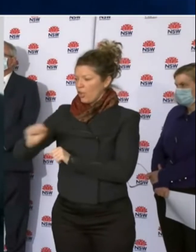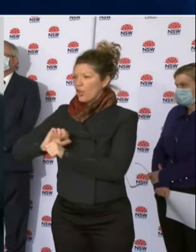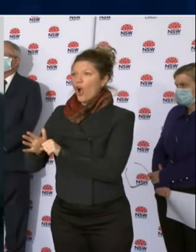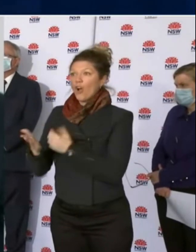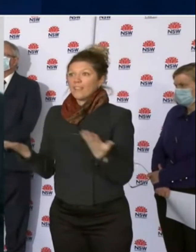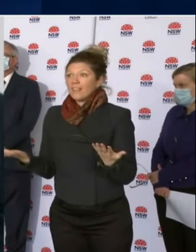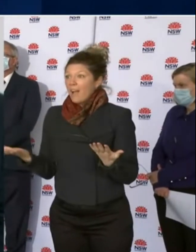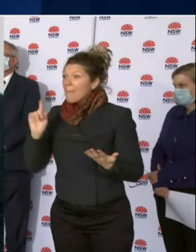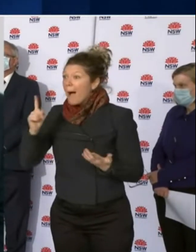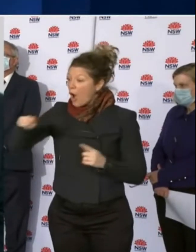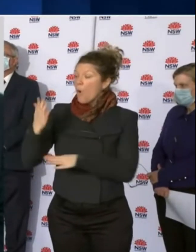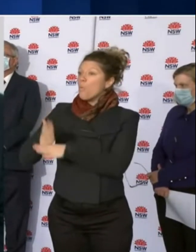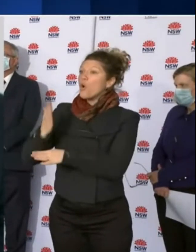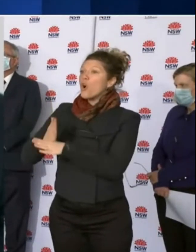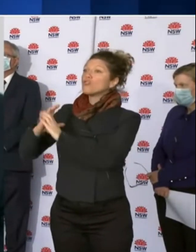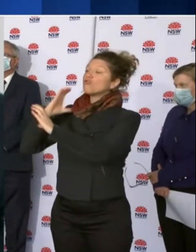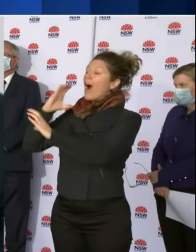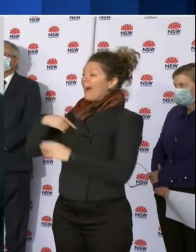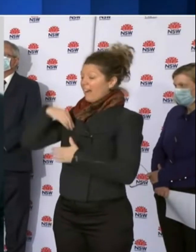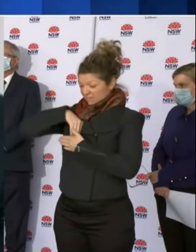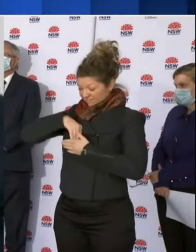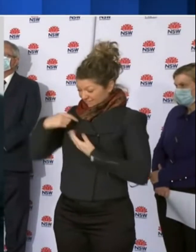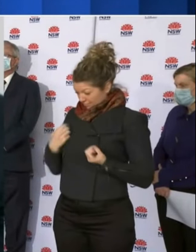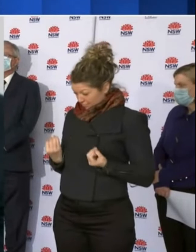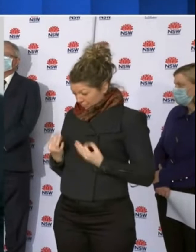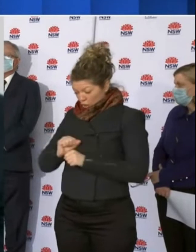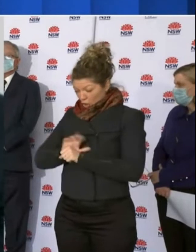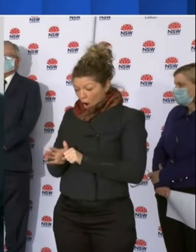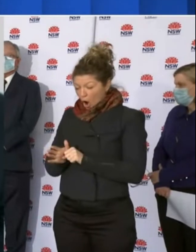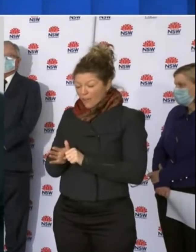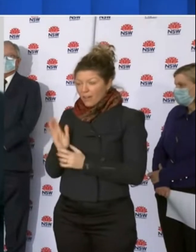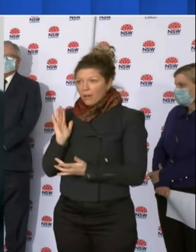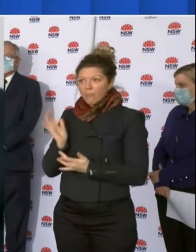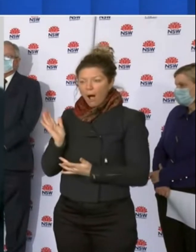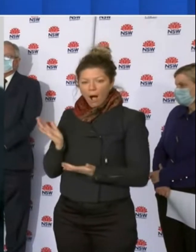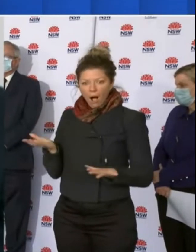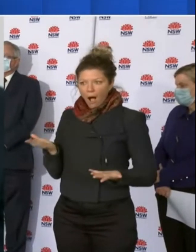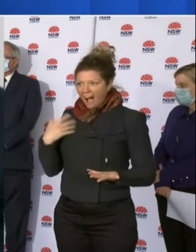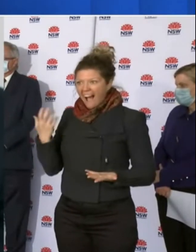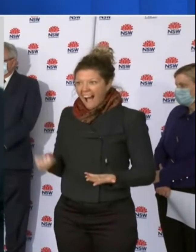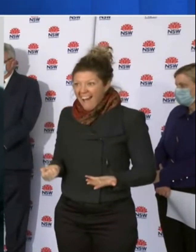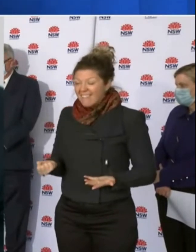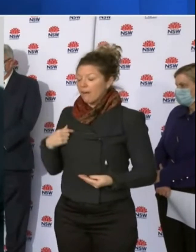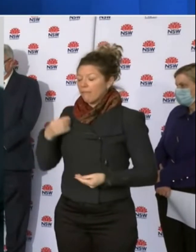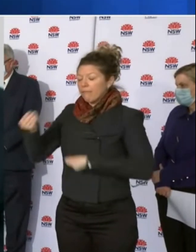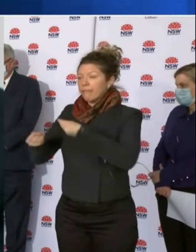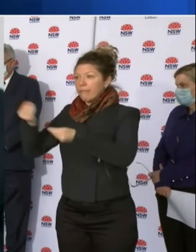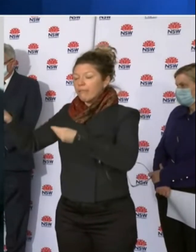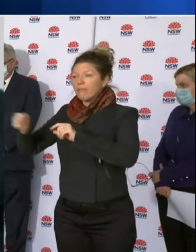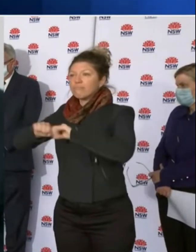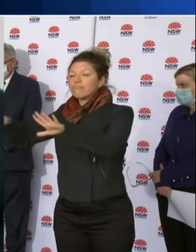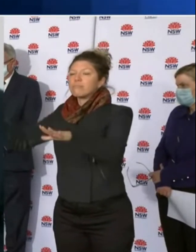had symptoms and yet they've travelled to regional communities and the virus has been spread, and that is a huge risk. Fortunately, until this point in